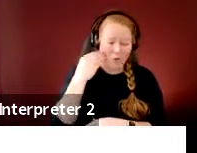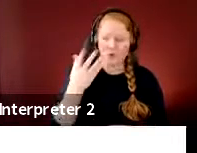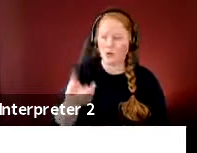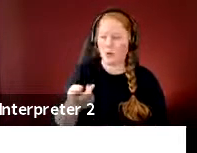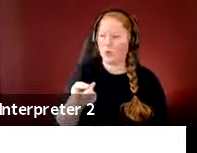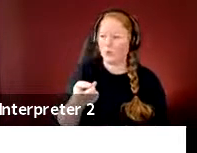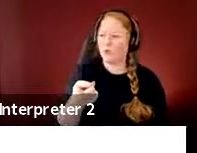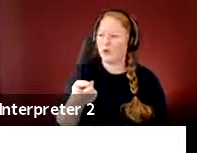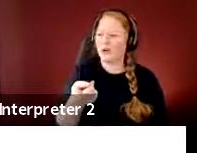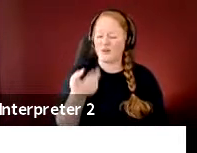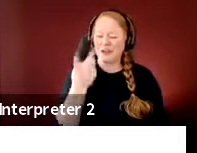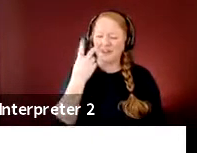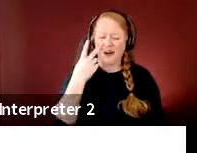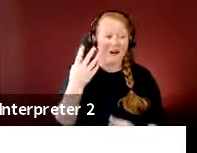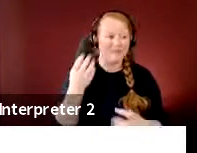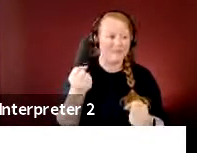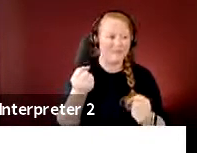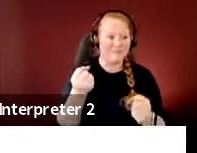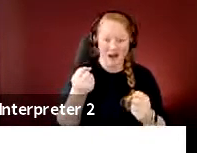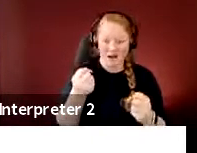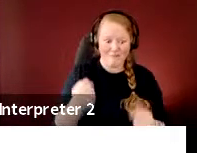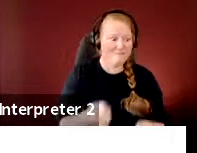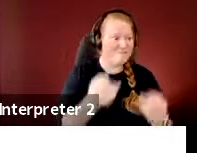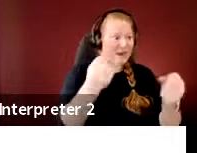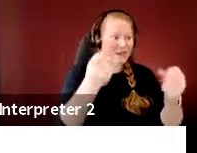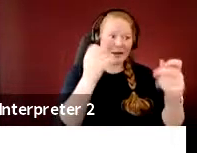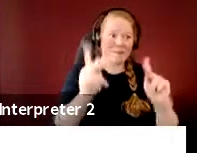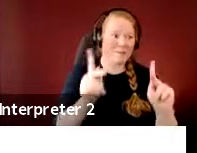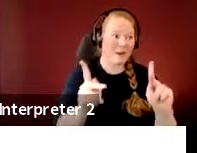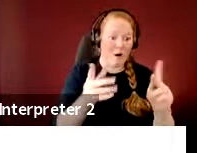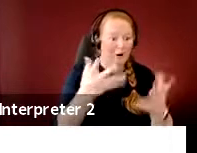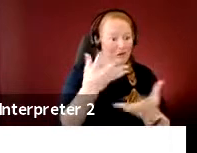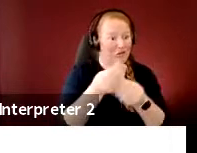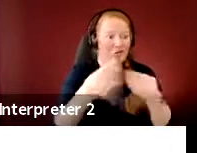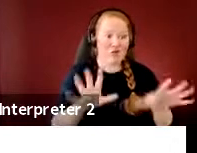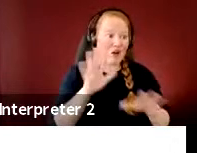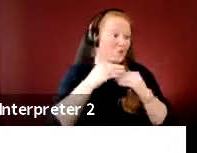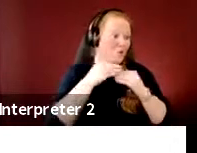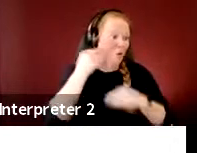thousands of St. Louis residents became homeless. In July of 2020,